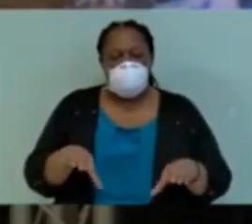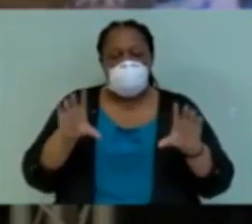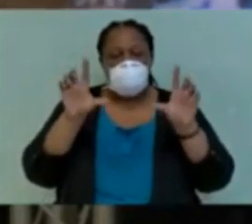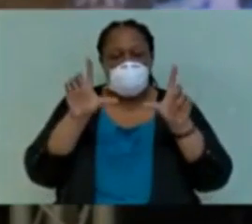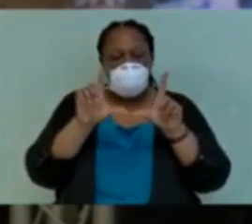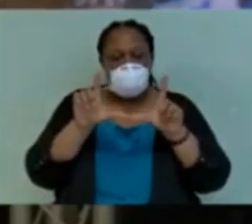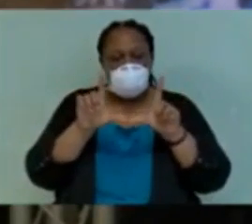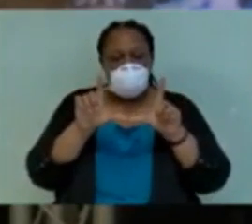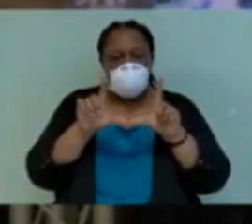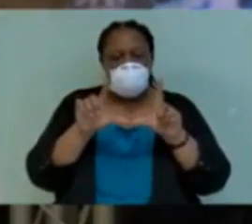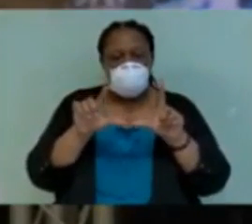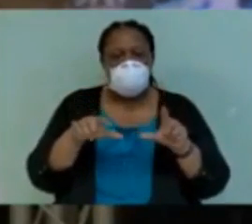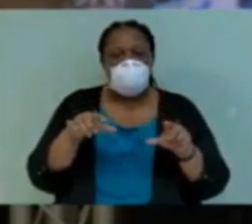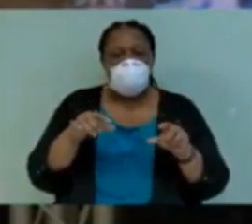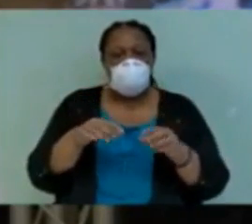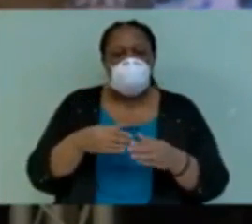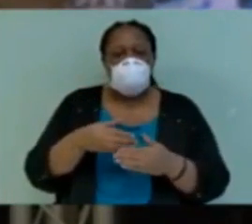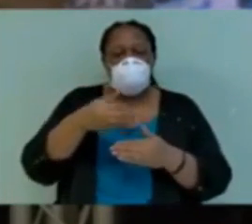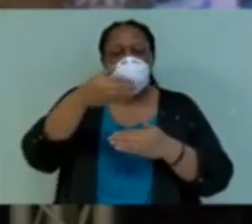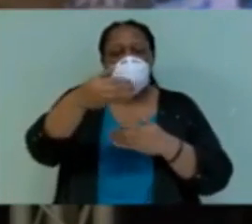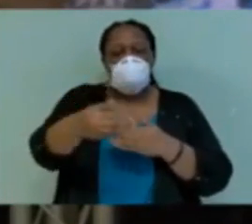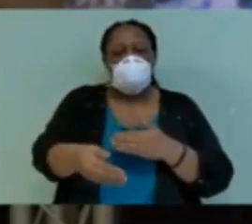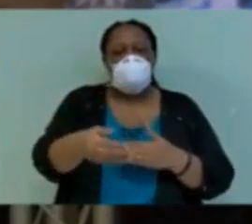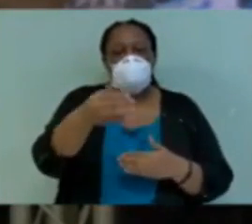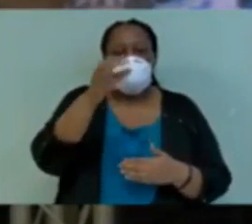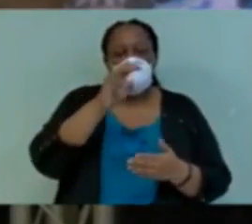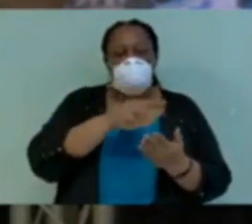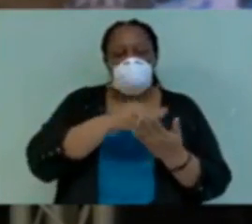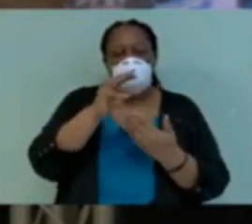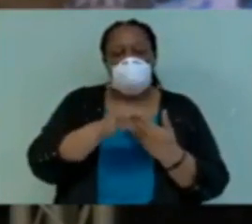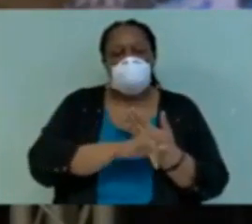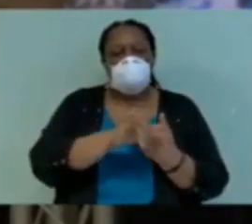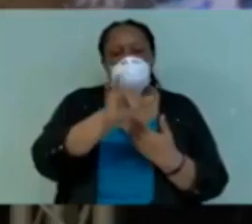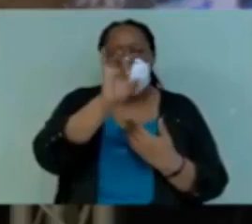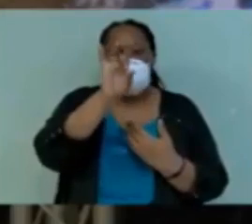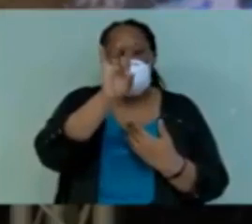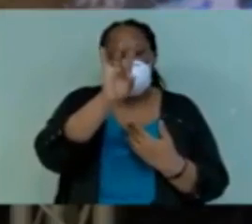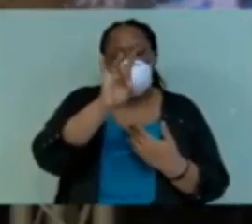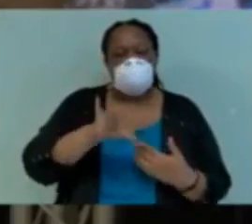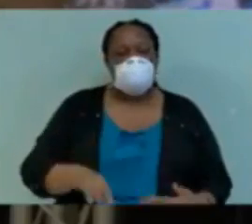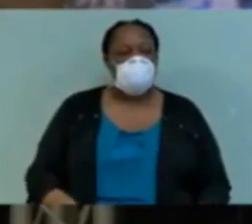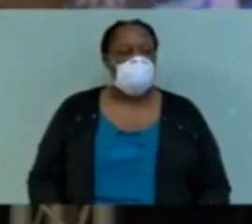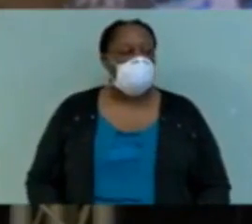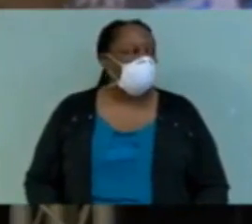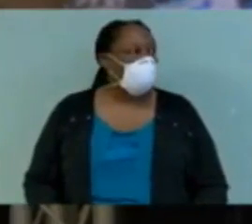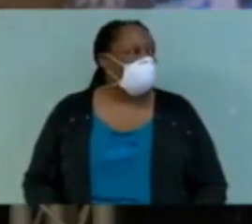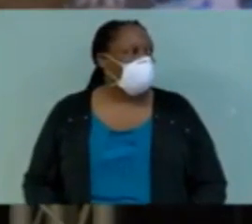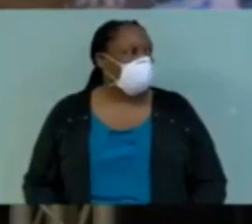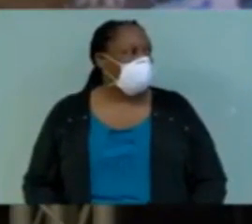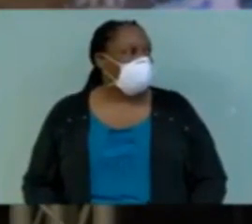with vehicles with registration numbers ending with 3 and 4,